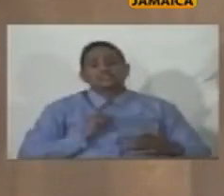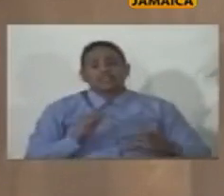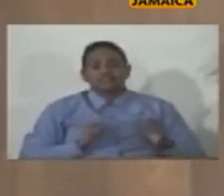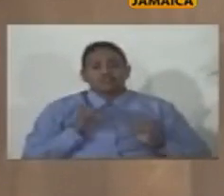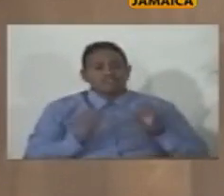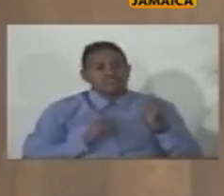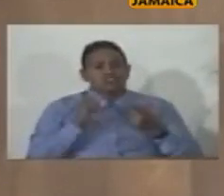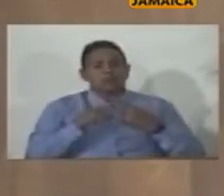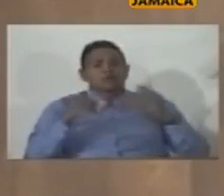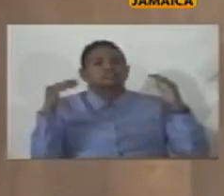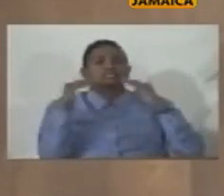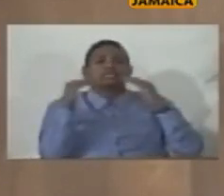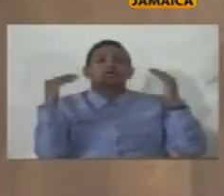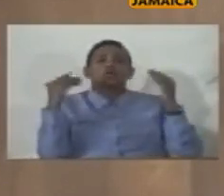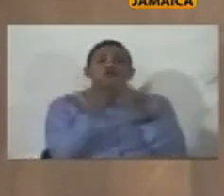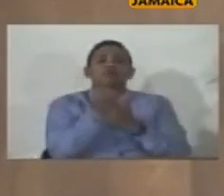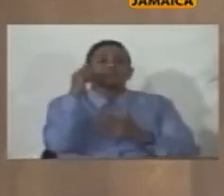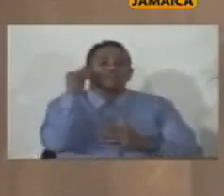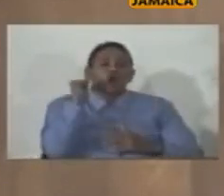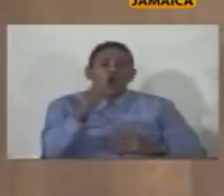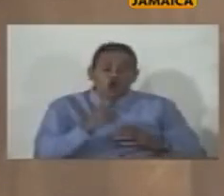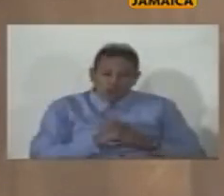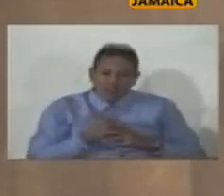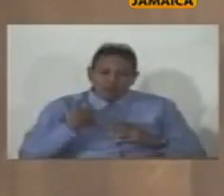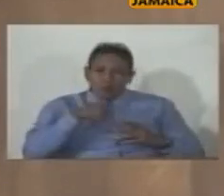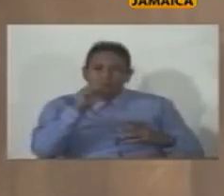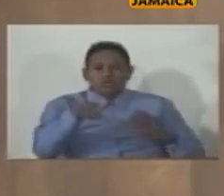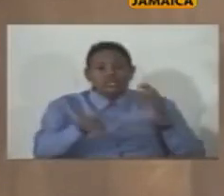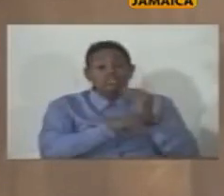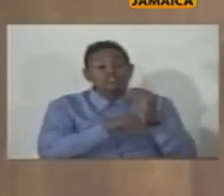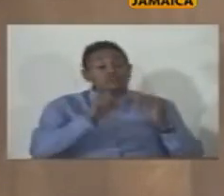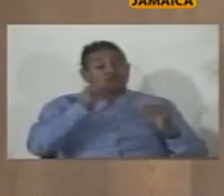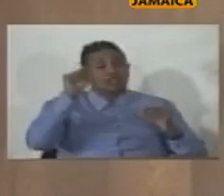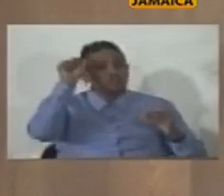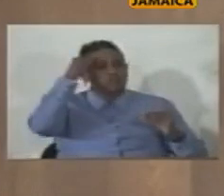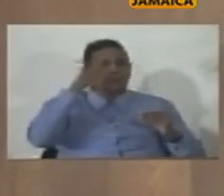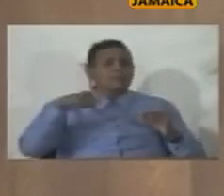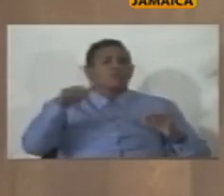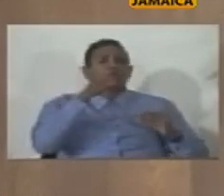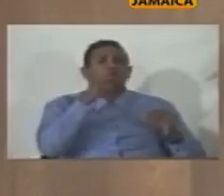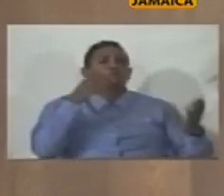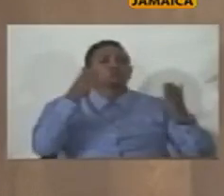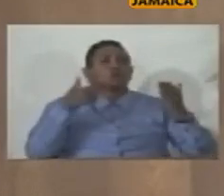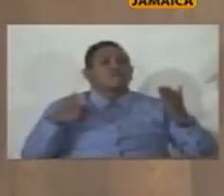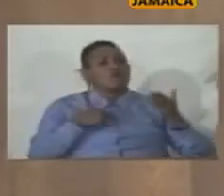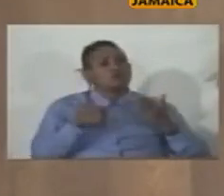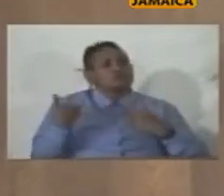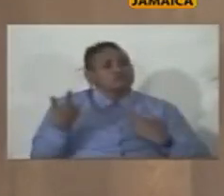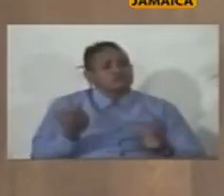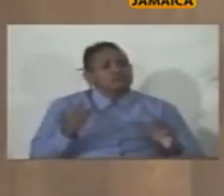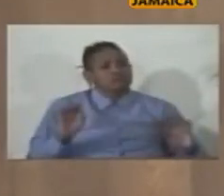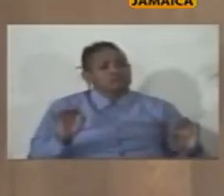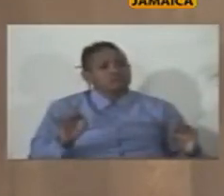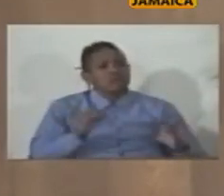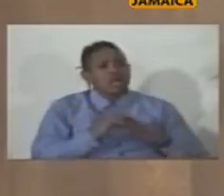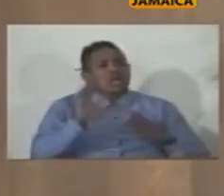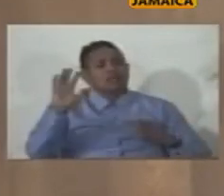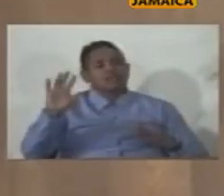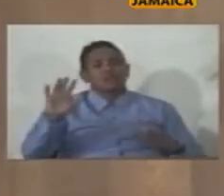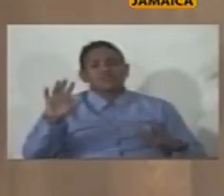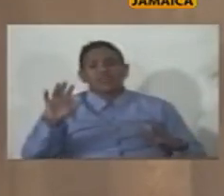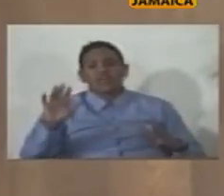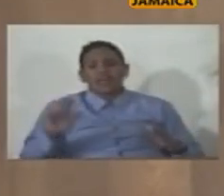and equal opportunities for all. We must also remember those who have served us well and in their winter of